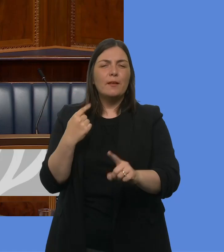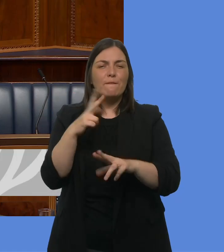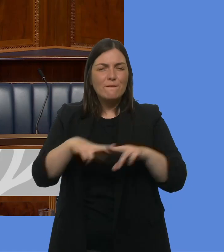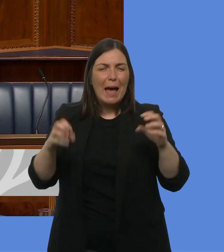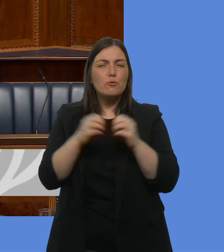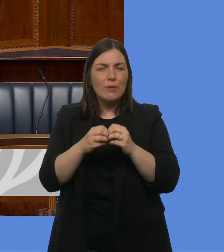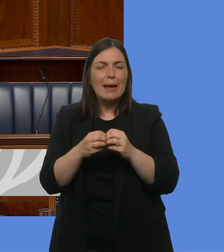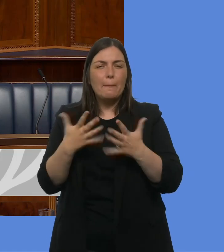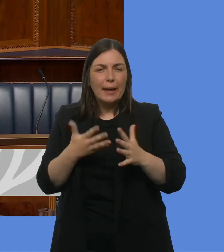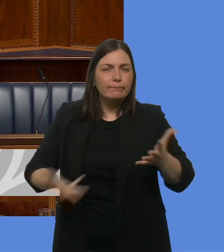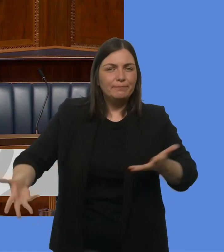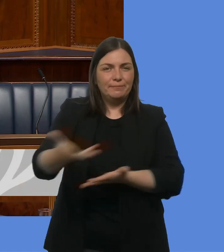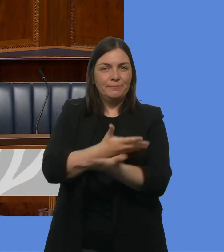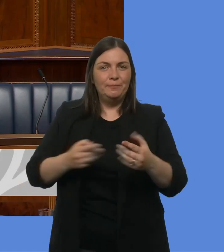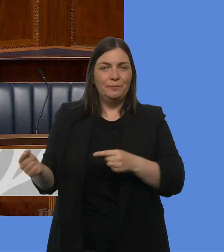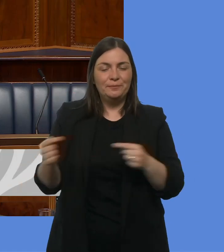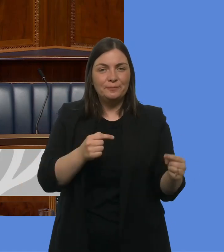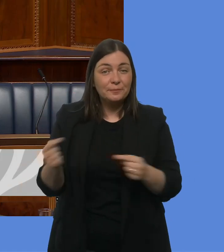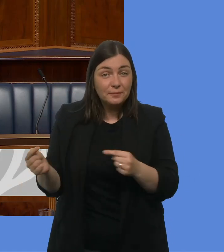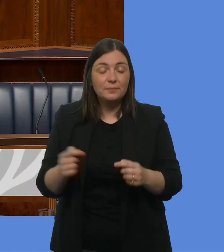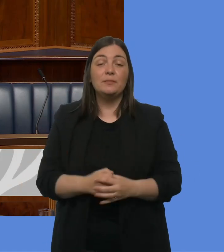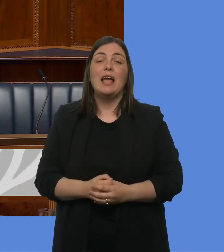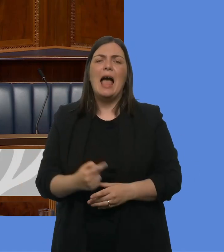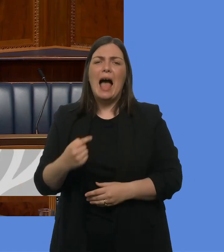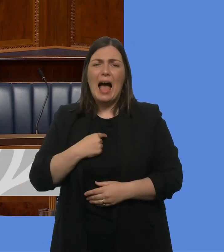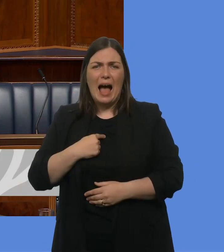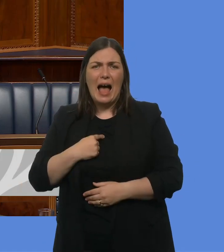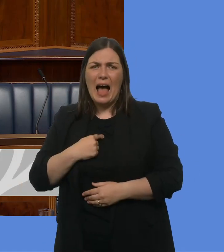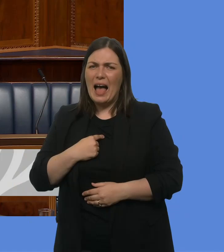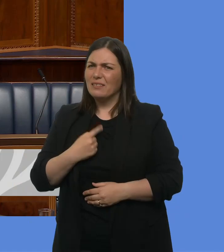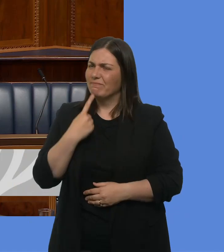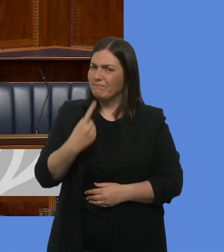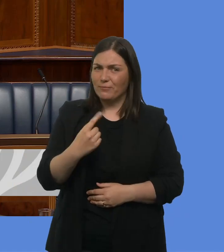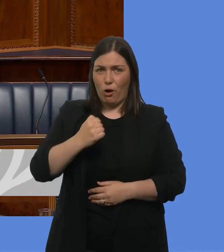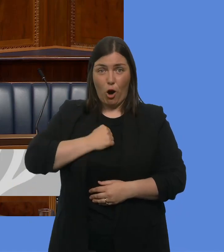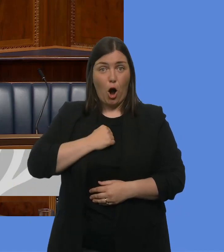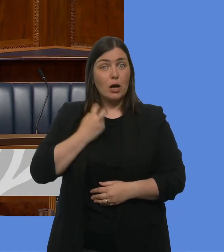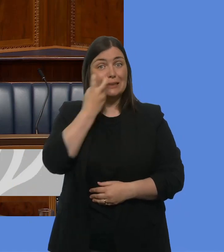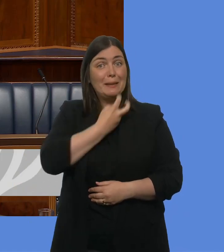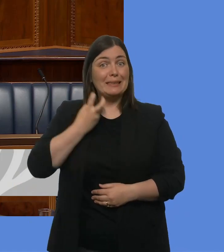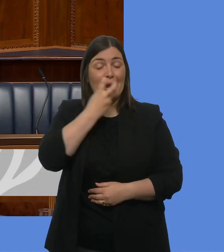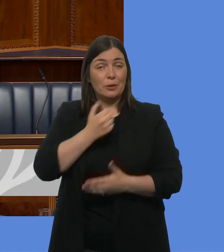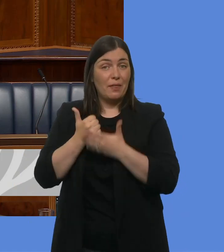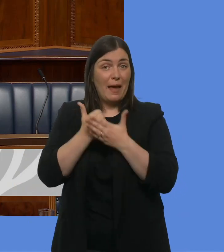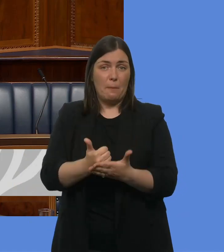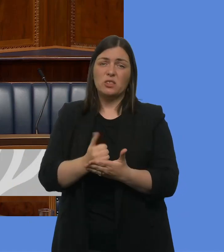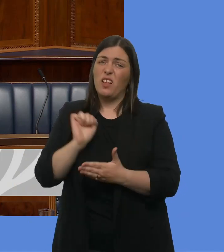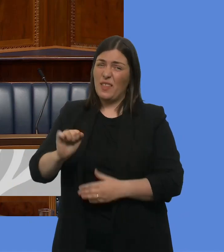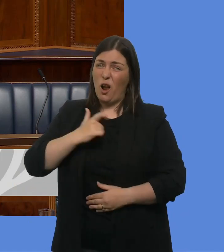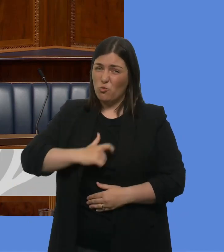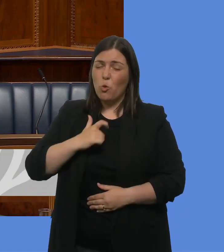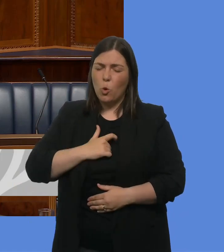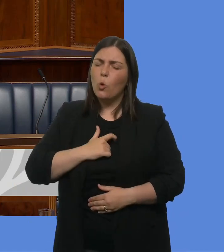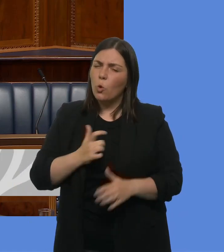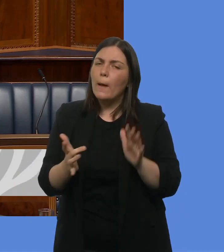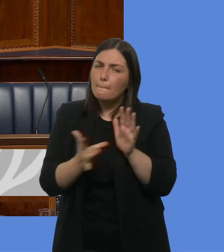first such debates in this Assembly mandate, I spoke about the vital role of our speech and language therapists, and since then I've been questioning the Department of Health on the need to